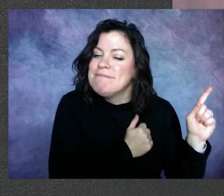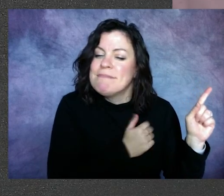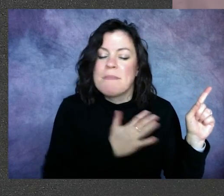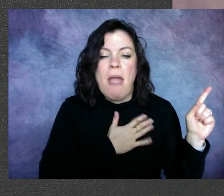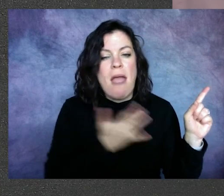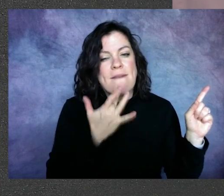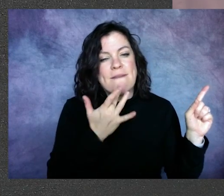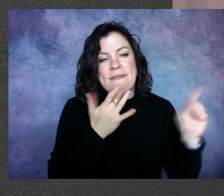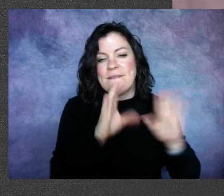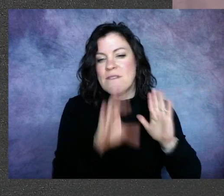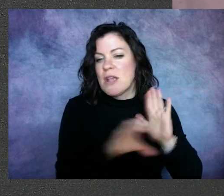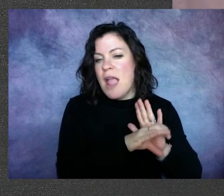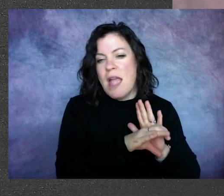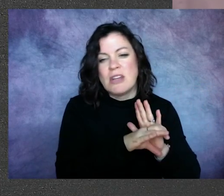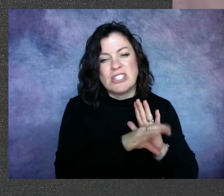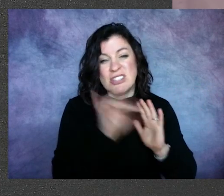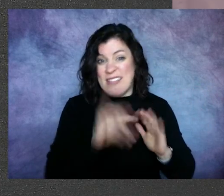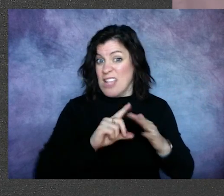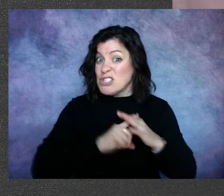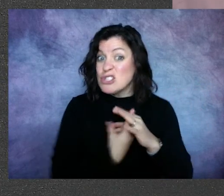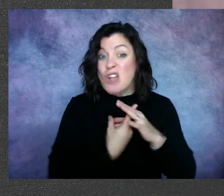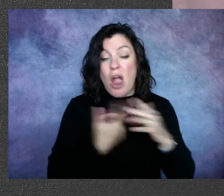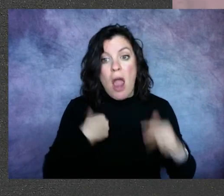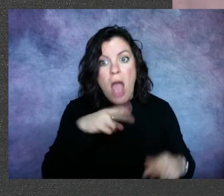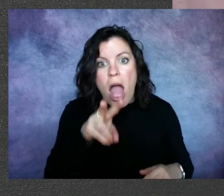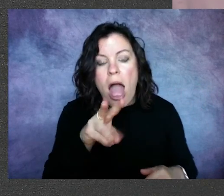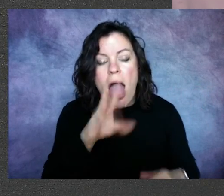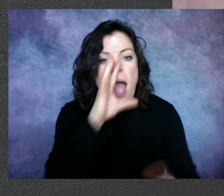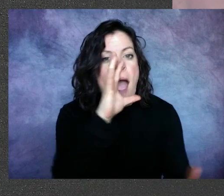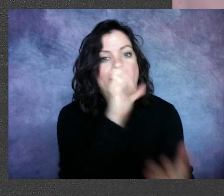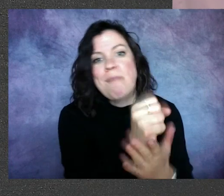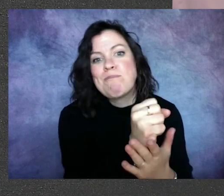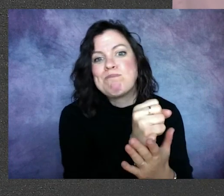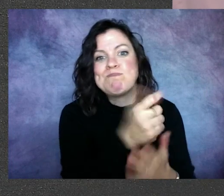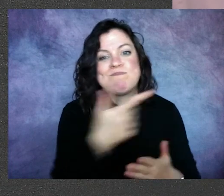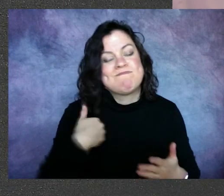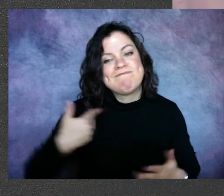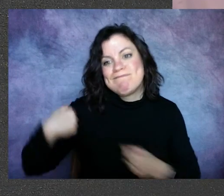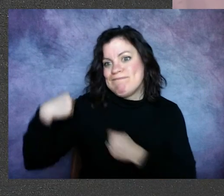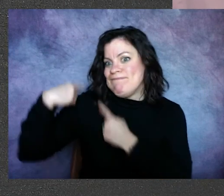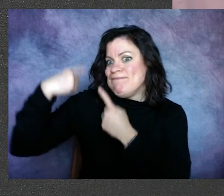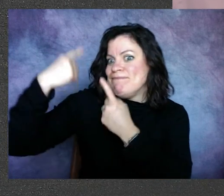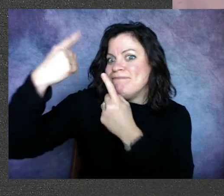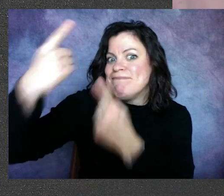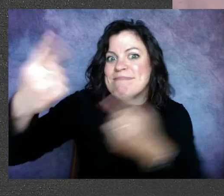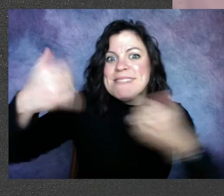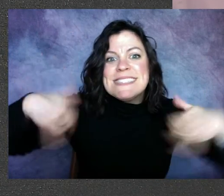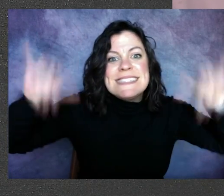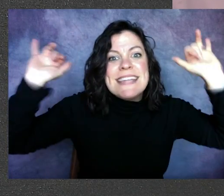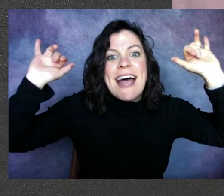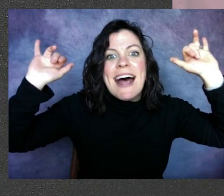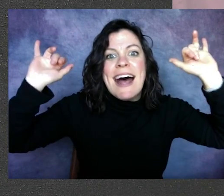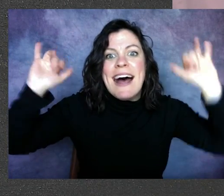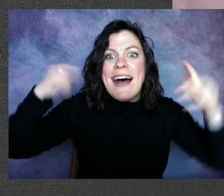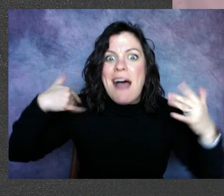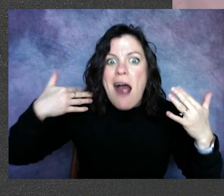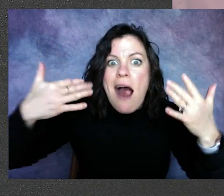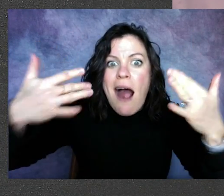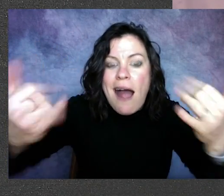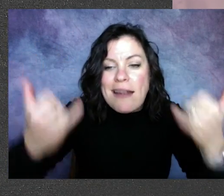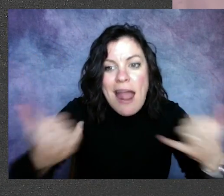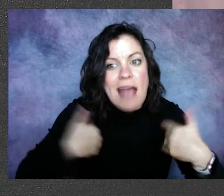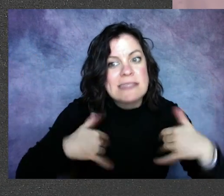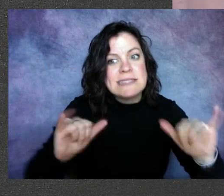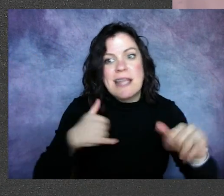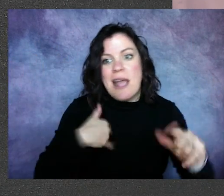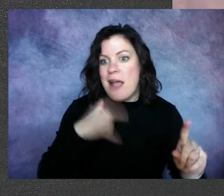favorite character right from the beginning. To this day, 50 years later, I still love Grover. And I